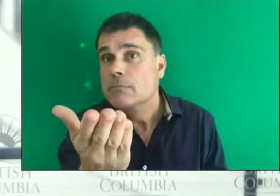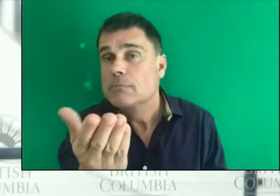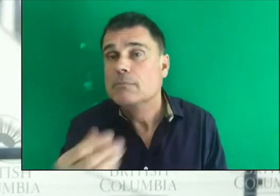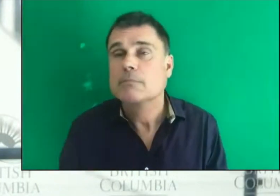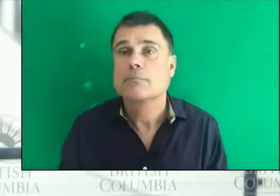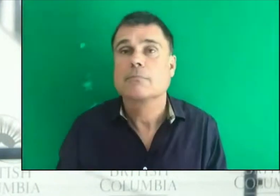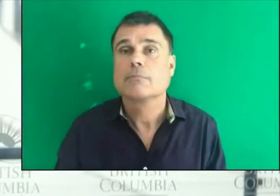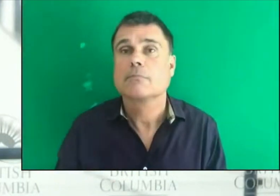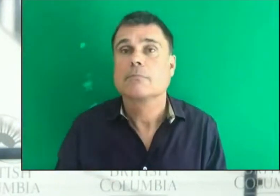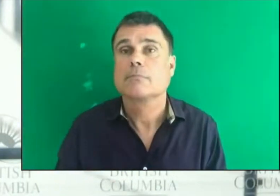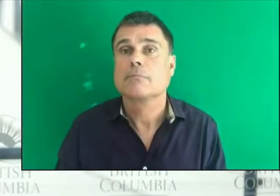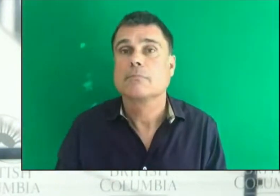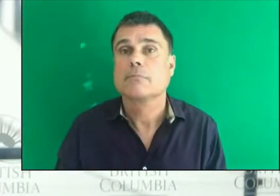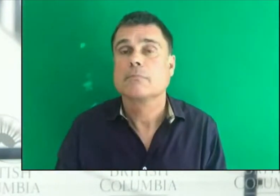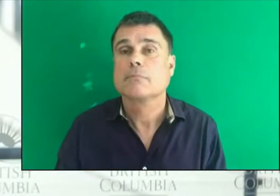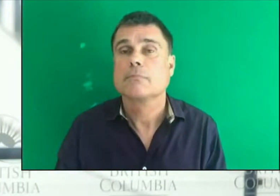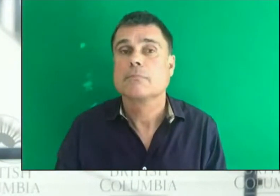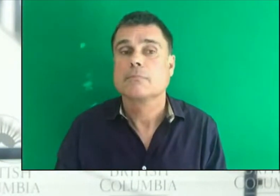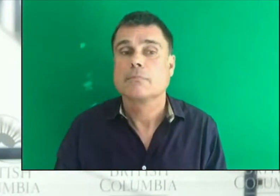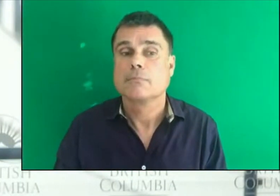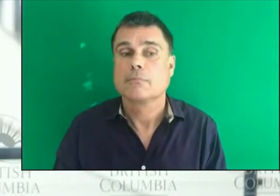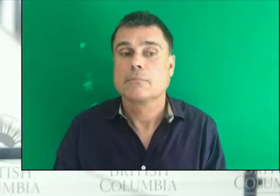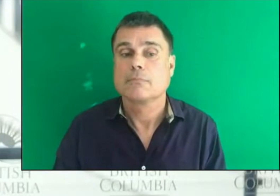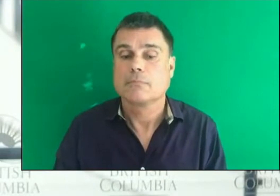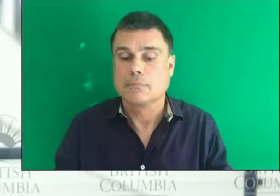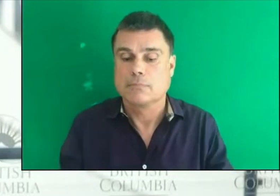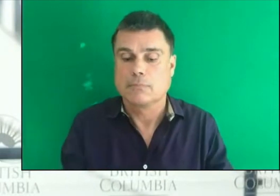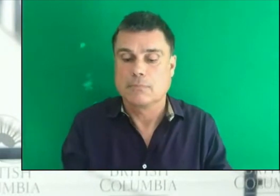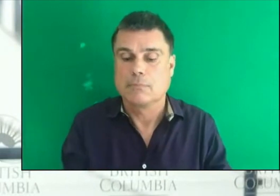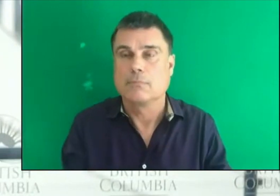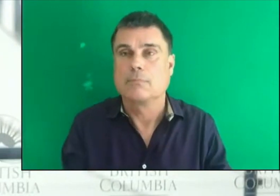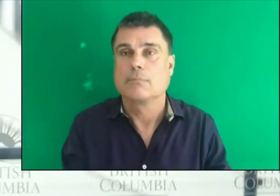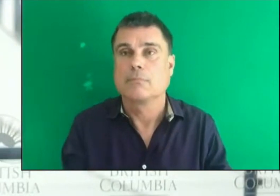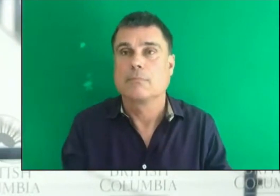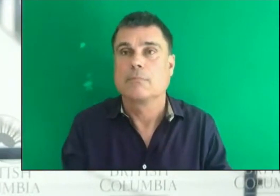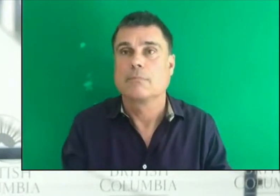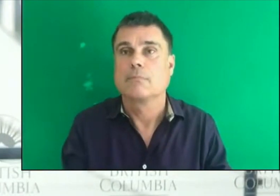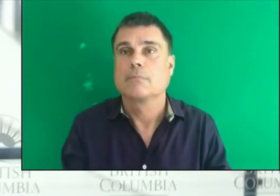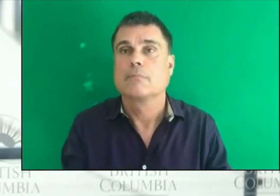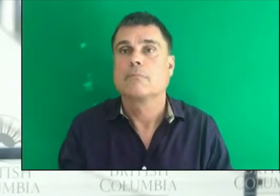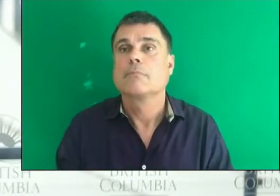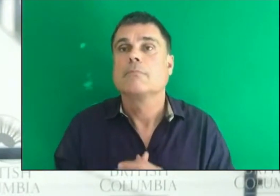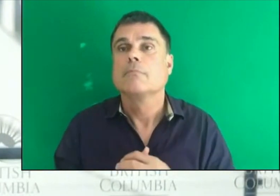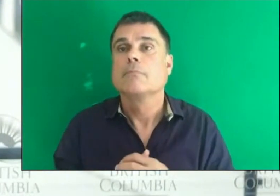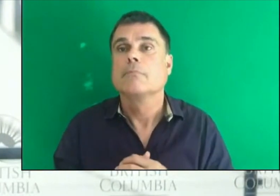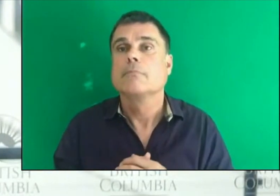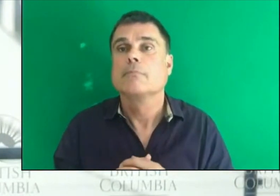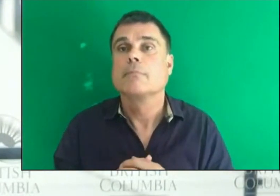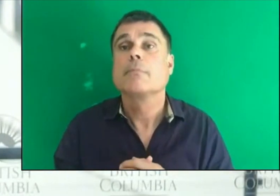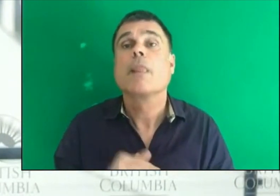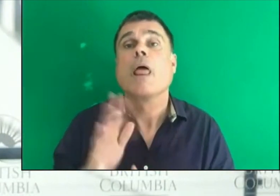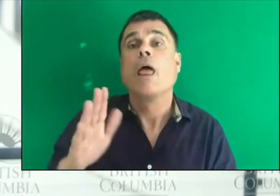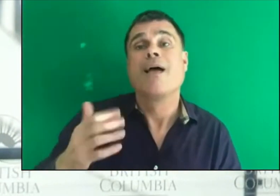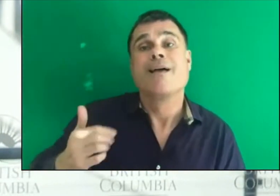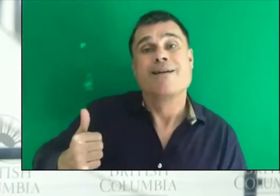this time-limited period to break those chains of transmission, to bend our curve.